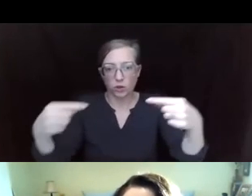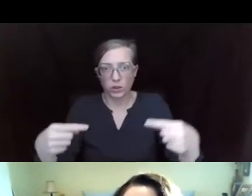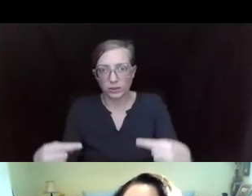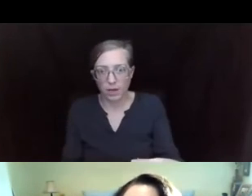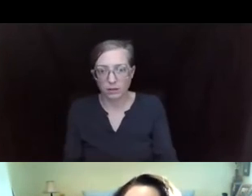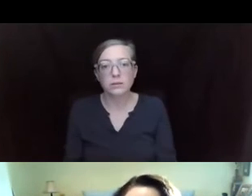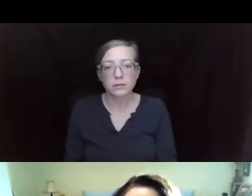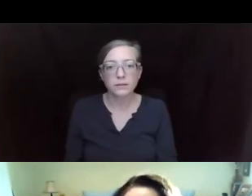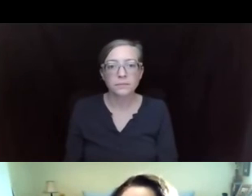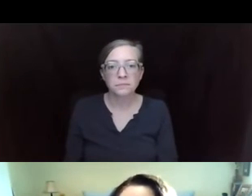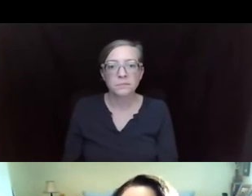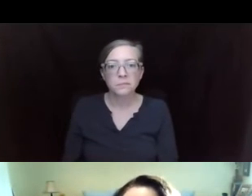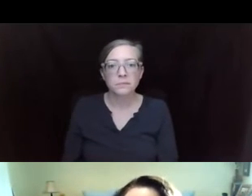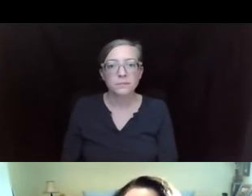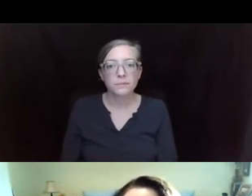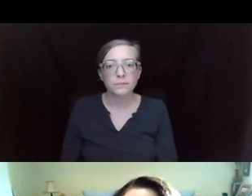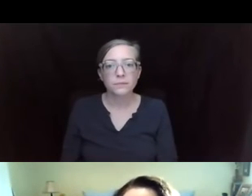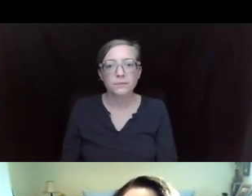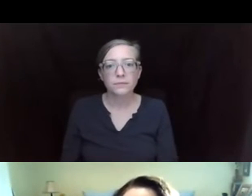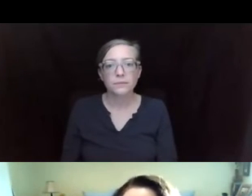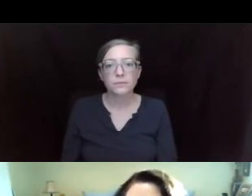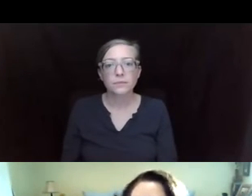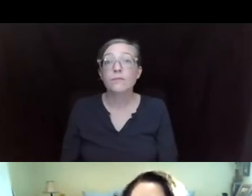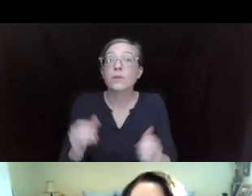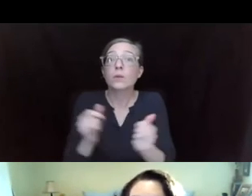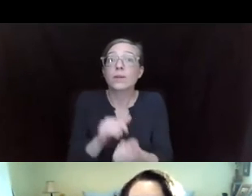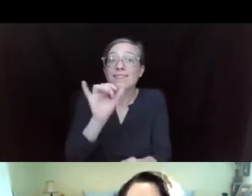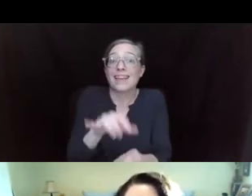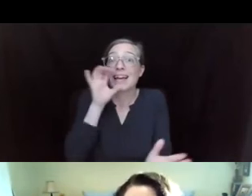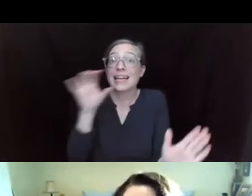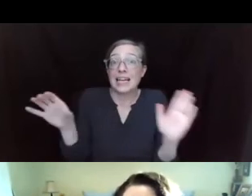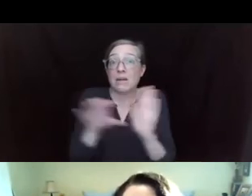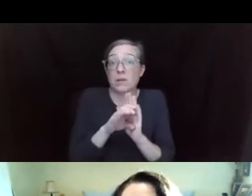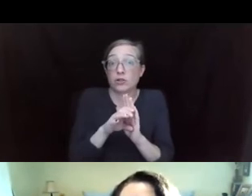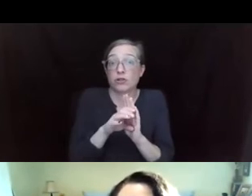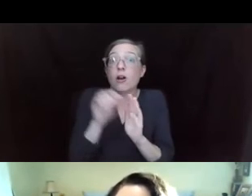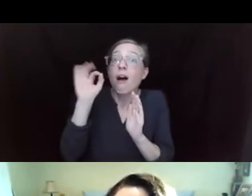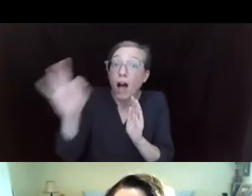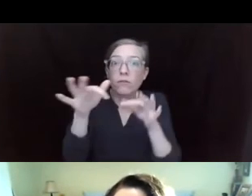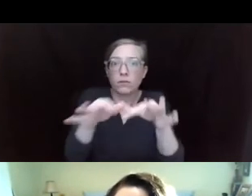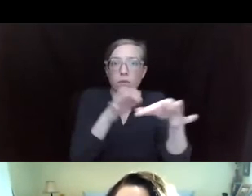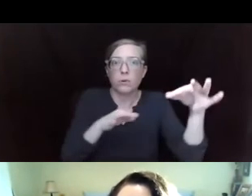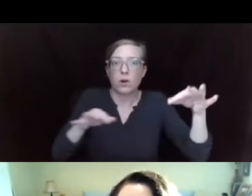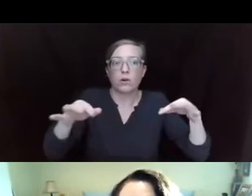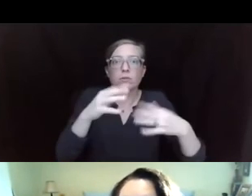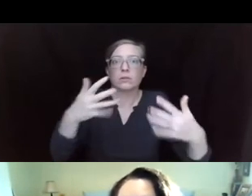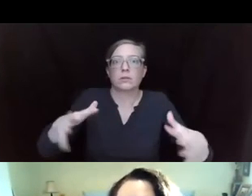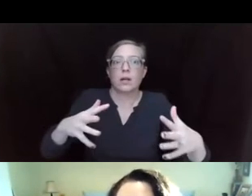centimeter. In that way, from that single image of the particles being trapped, I can extract